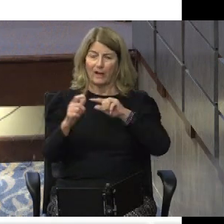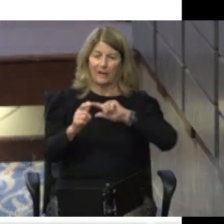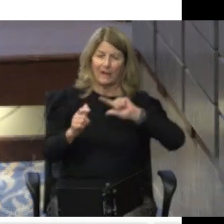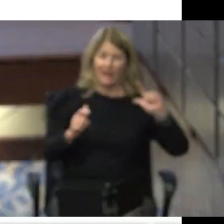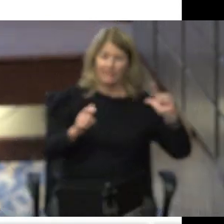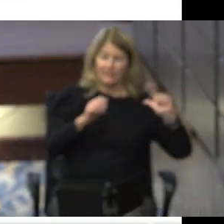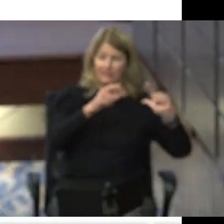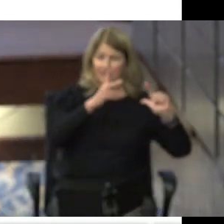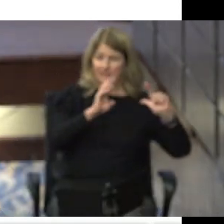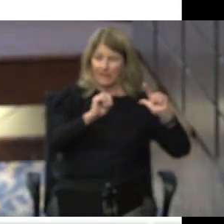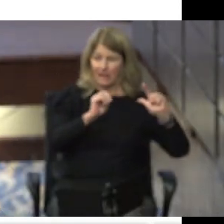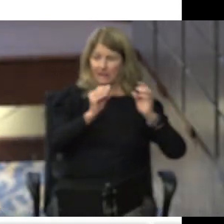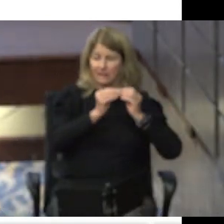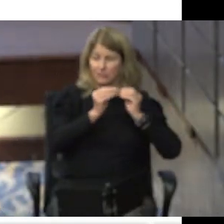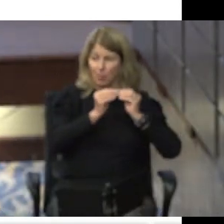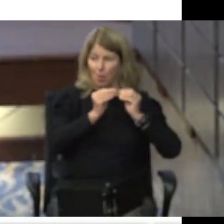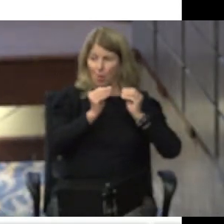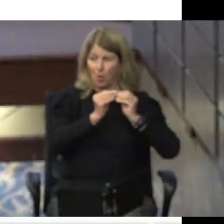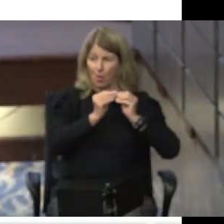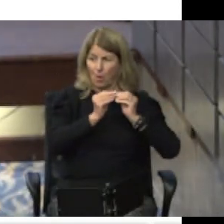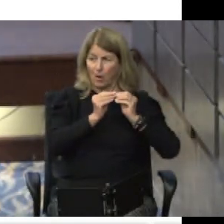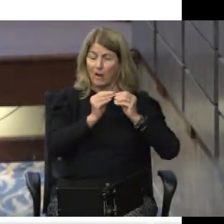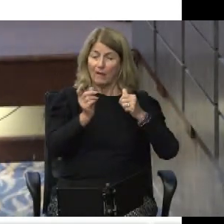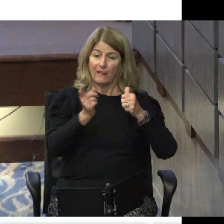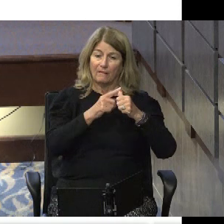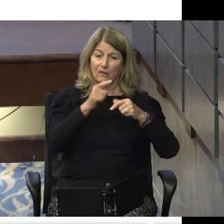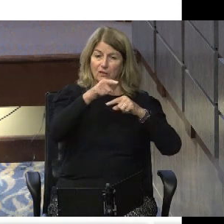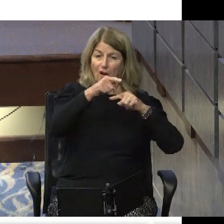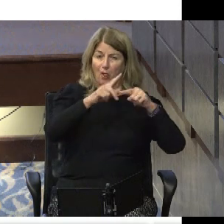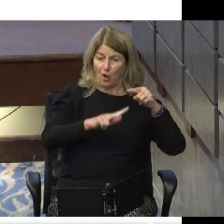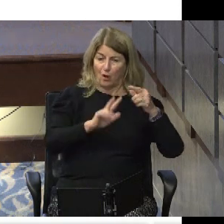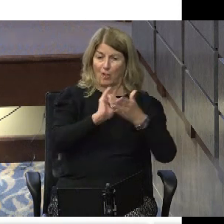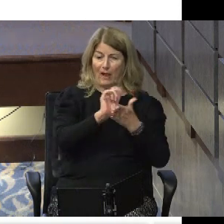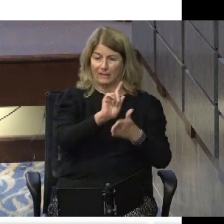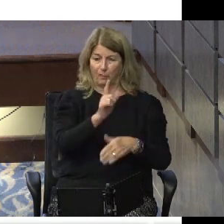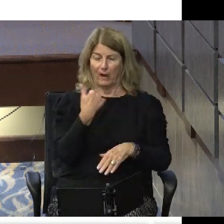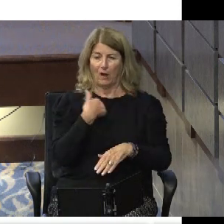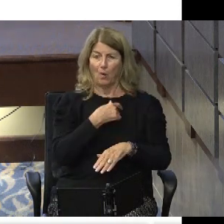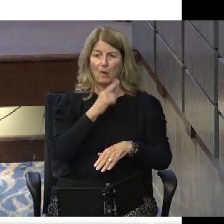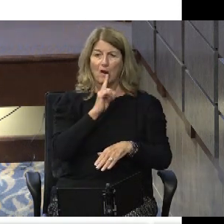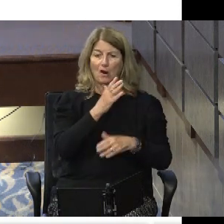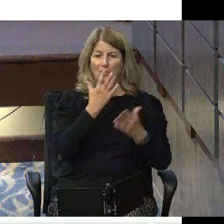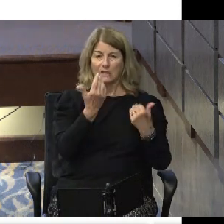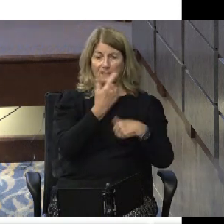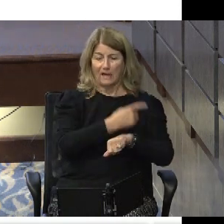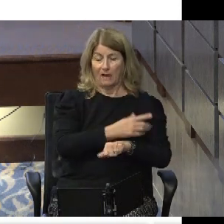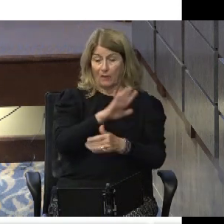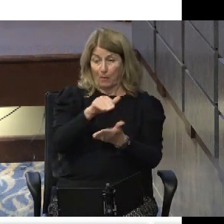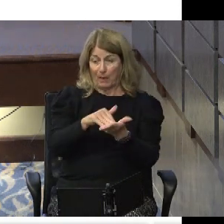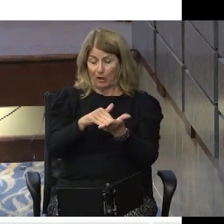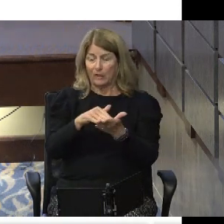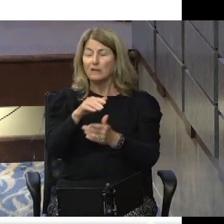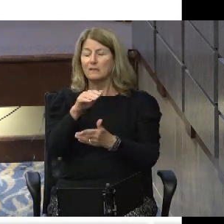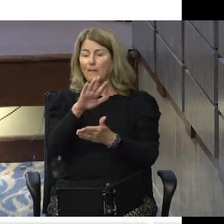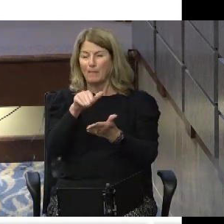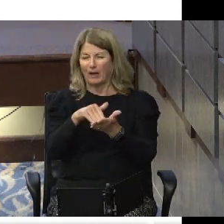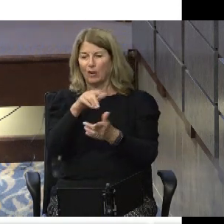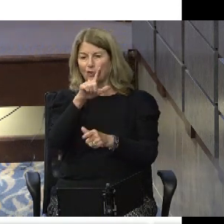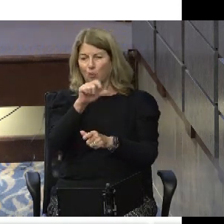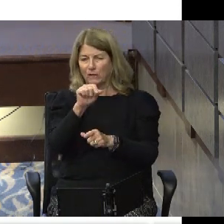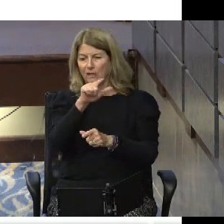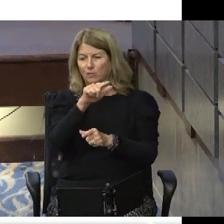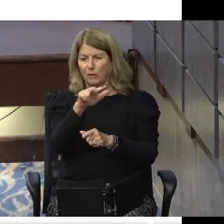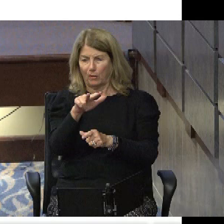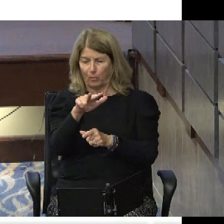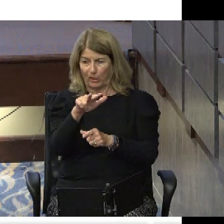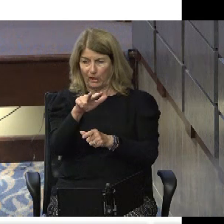or kind of more towards the first third, is where we are today, middle of March of 2023. We're in design development. We